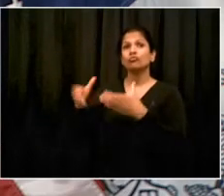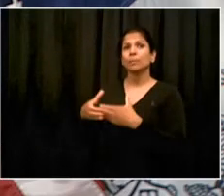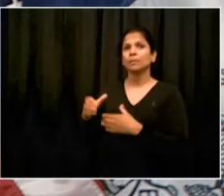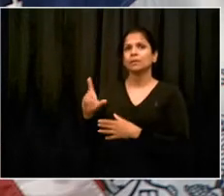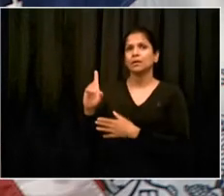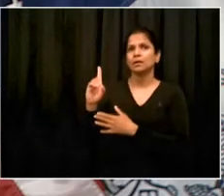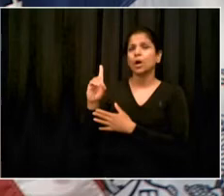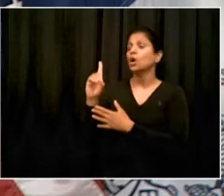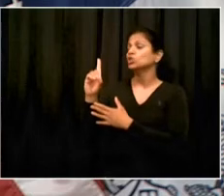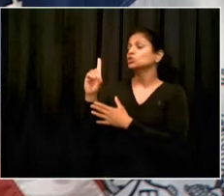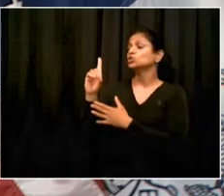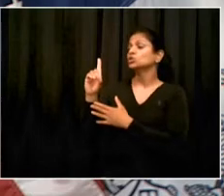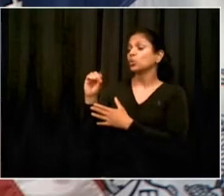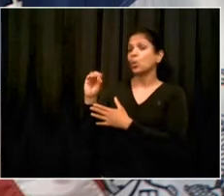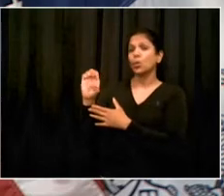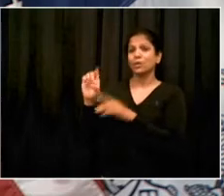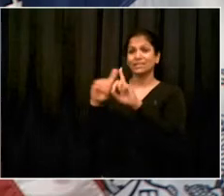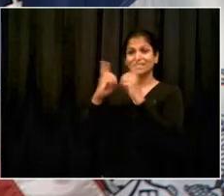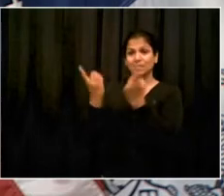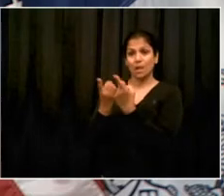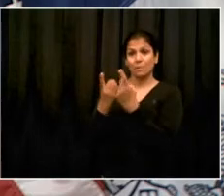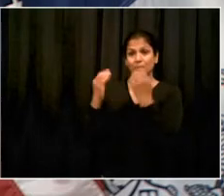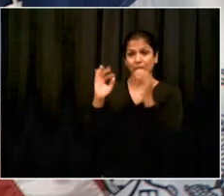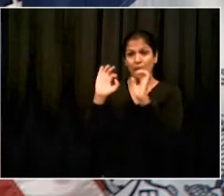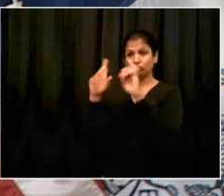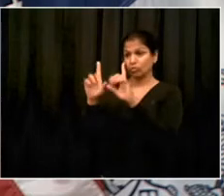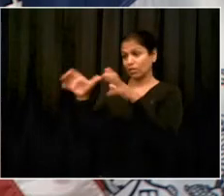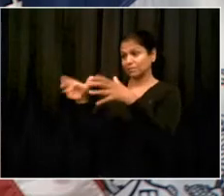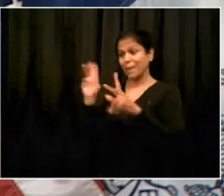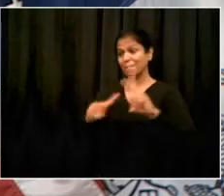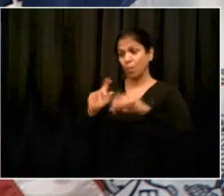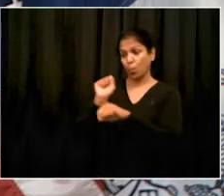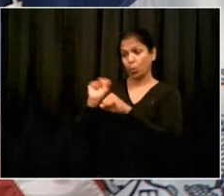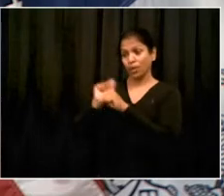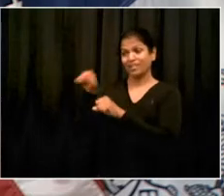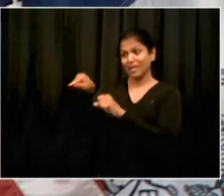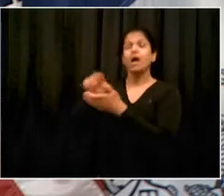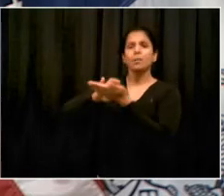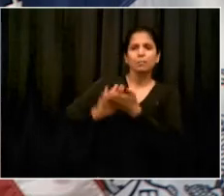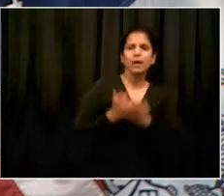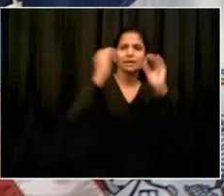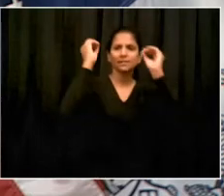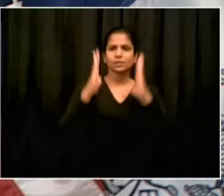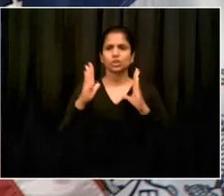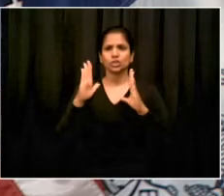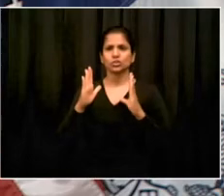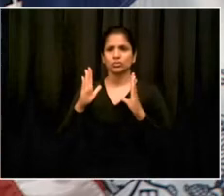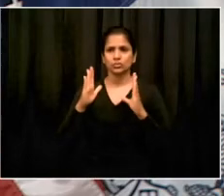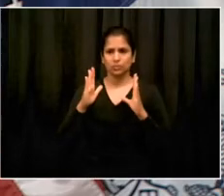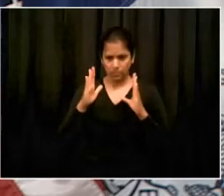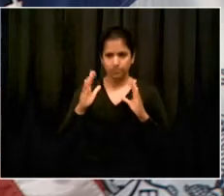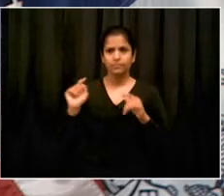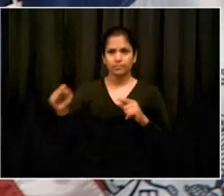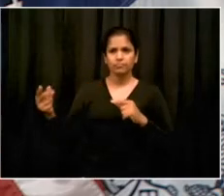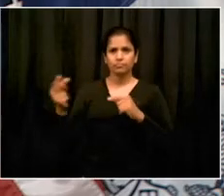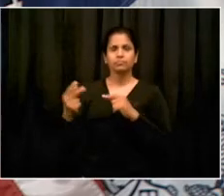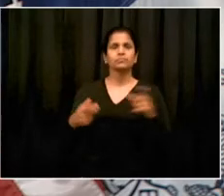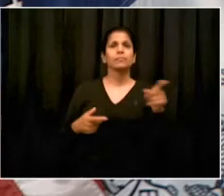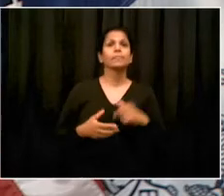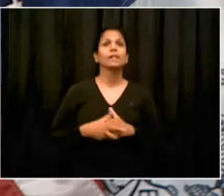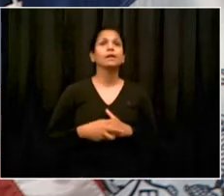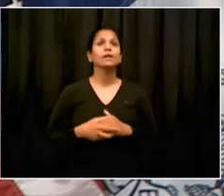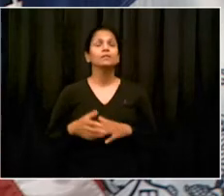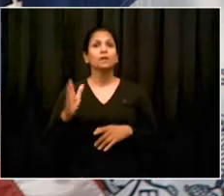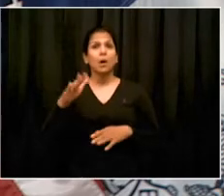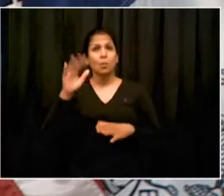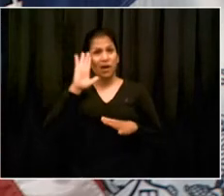and running in the most unprecedented moment in our history requires everyone's effort, and it will take several weeks, to say the least, of transition to get